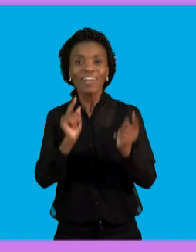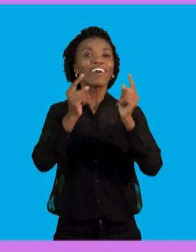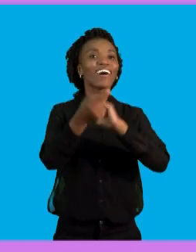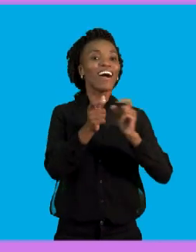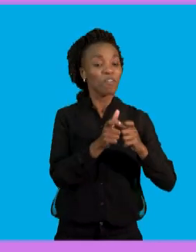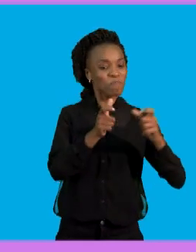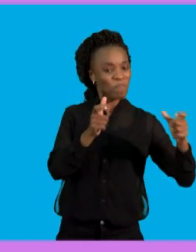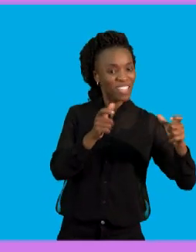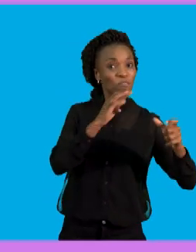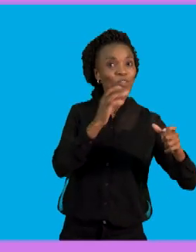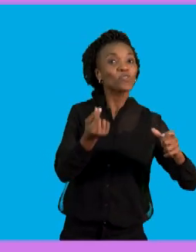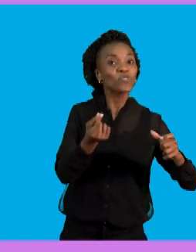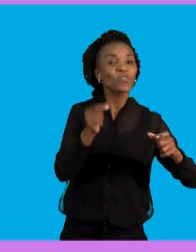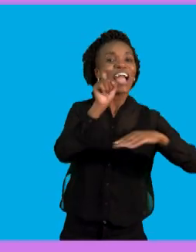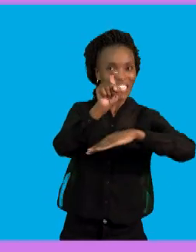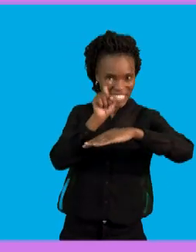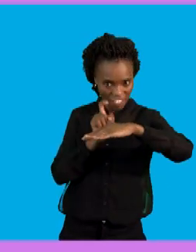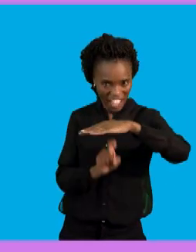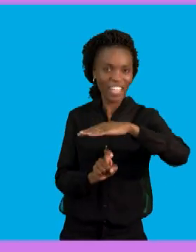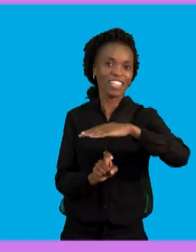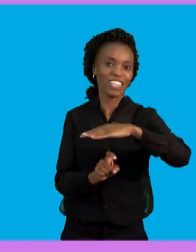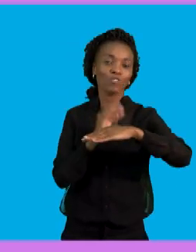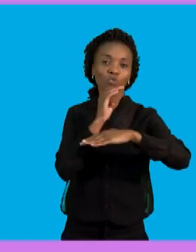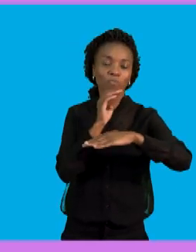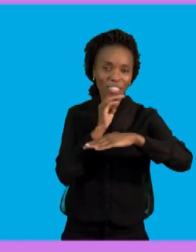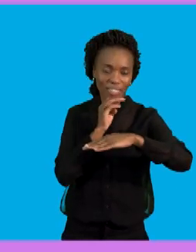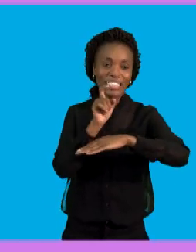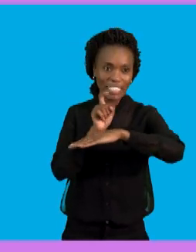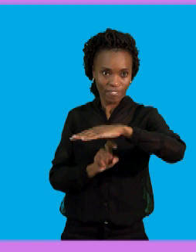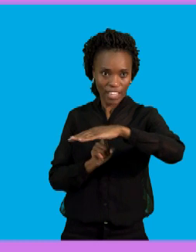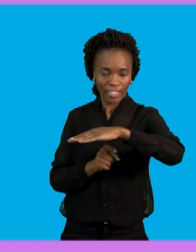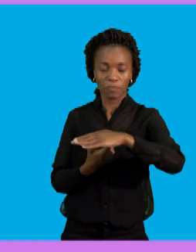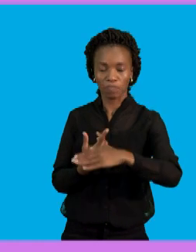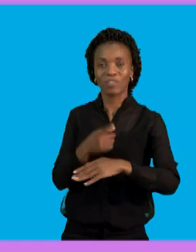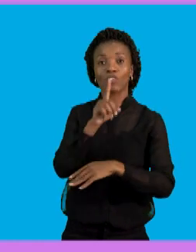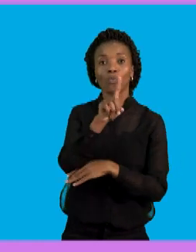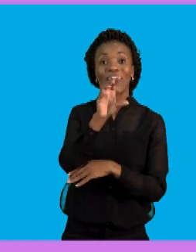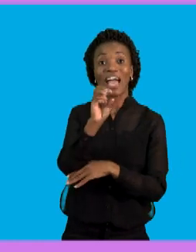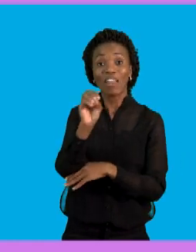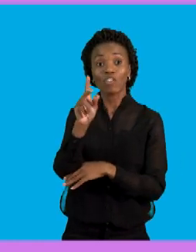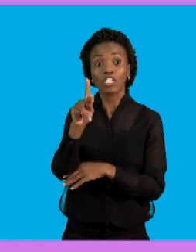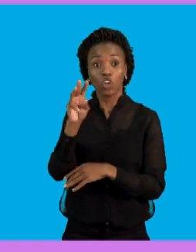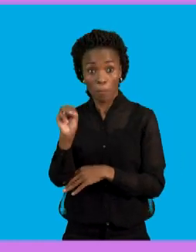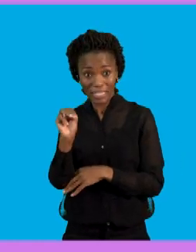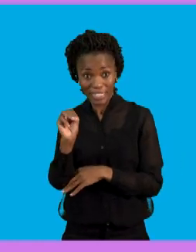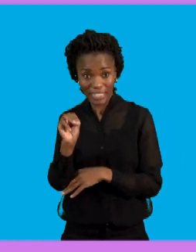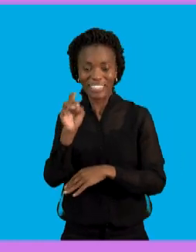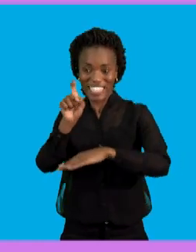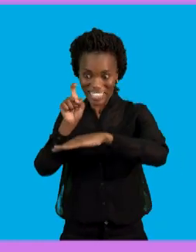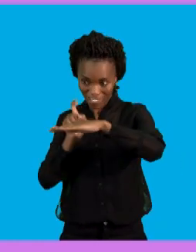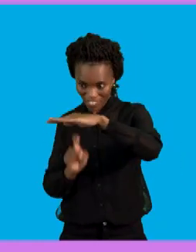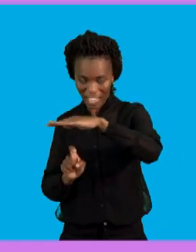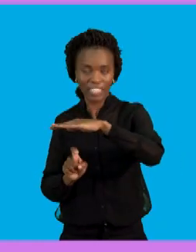bigger scale. So what do? We divide. So we are going to divide from the bottom. So we have